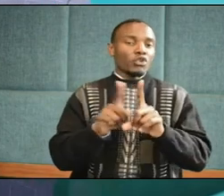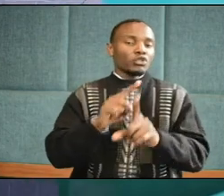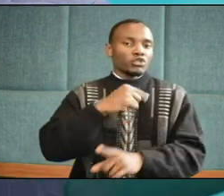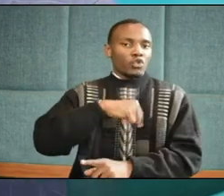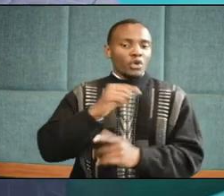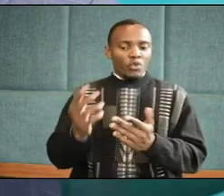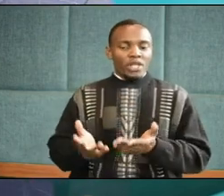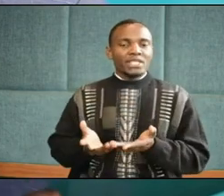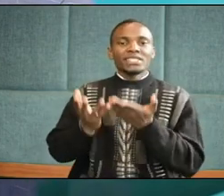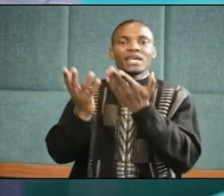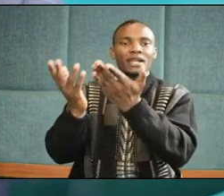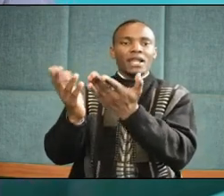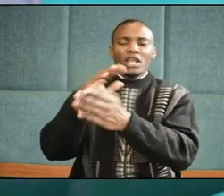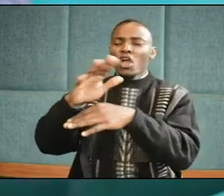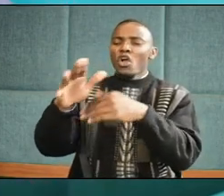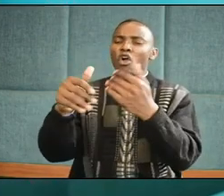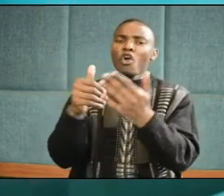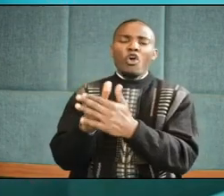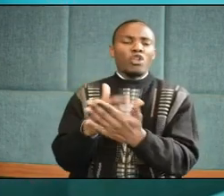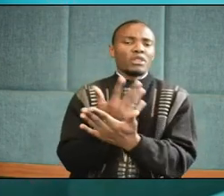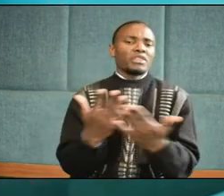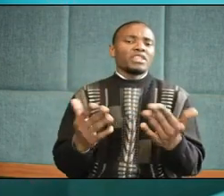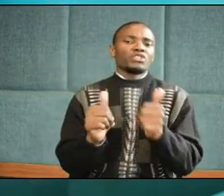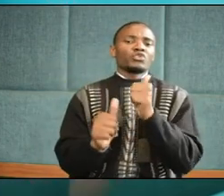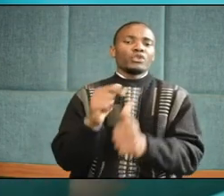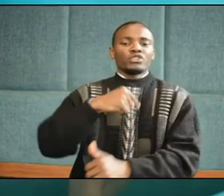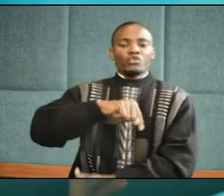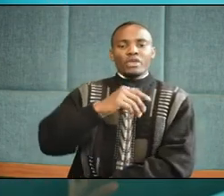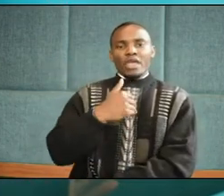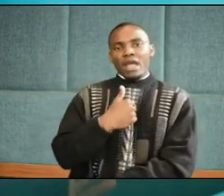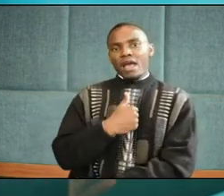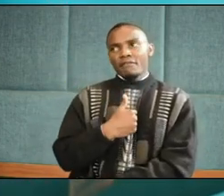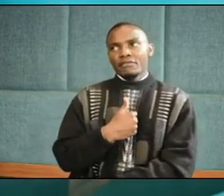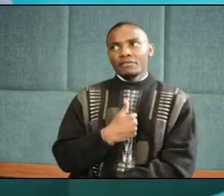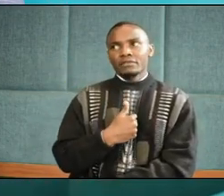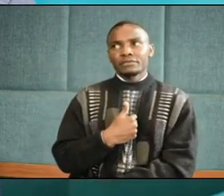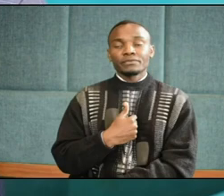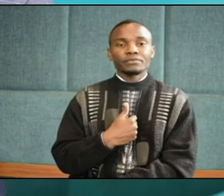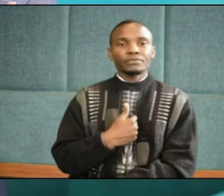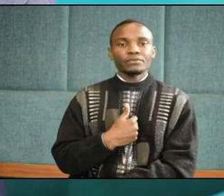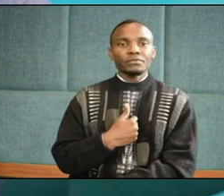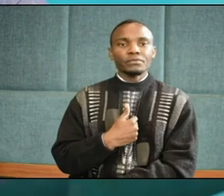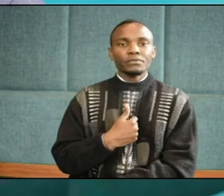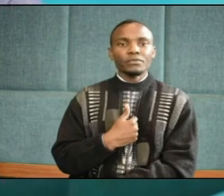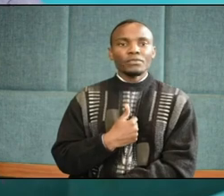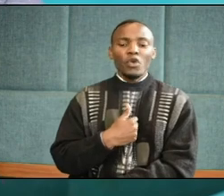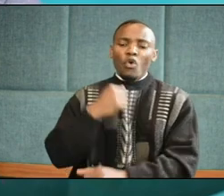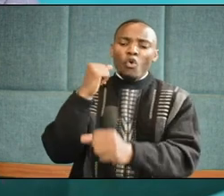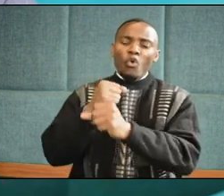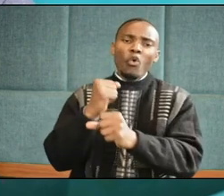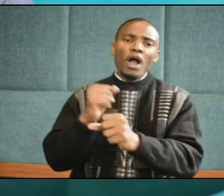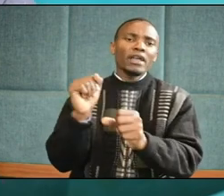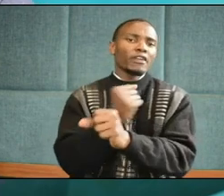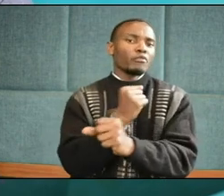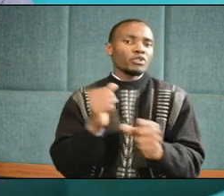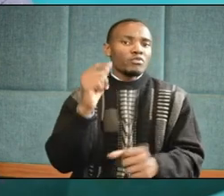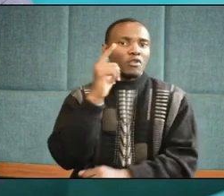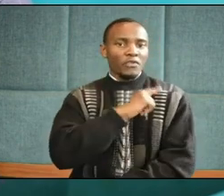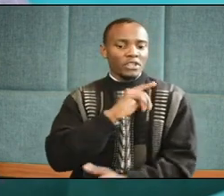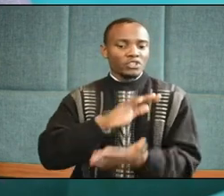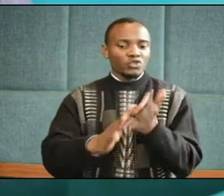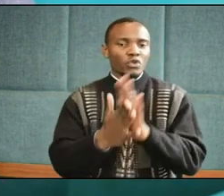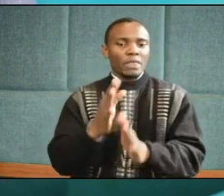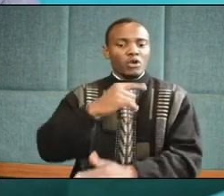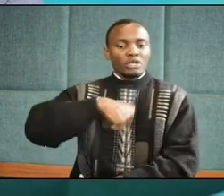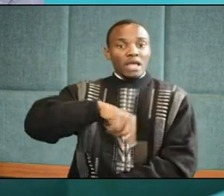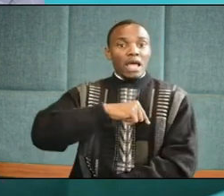also surrender all we have. This work will never end without us